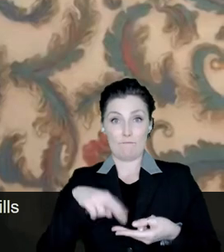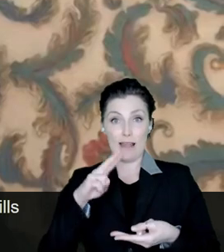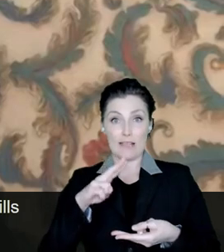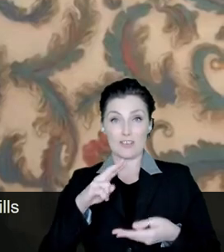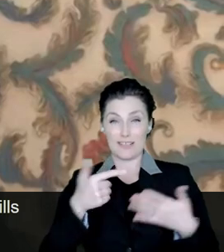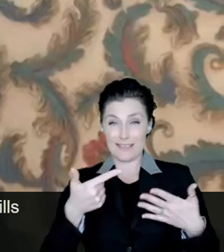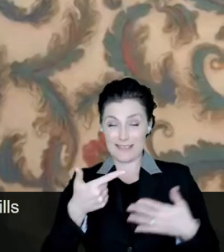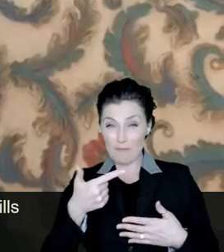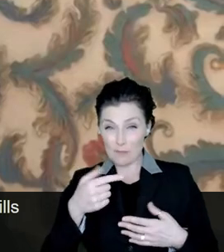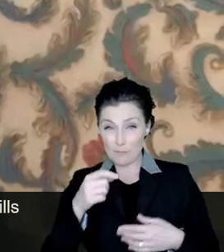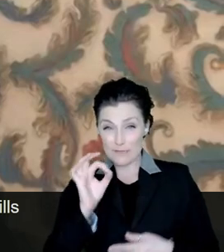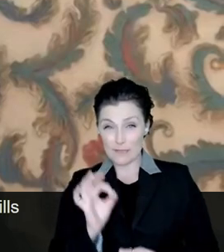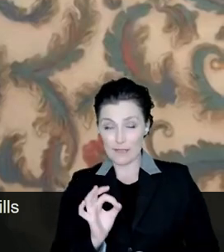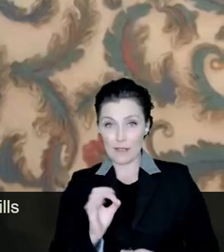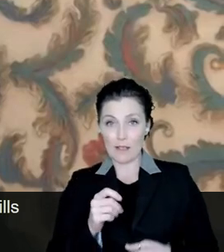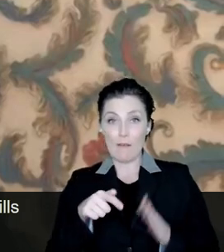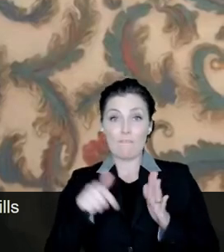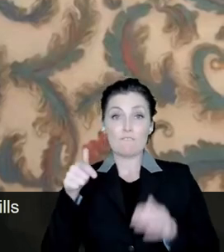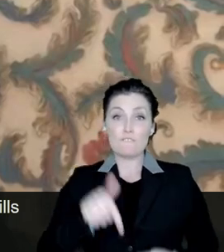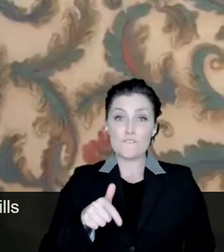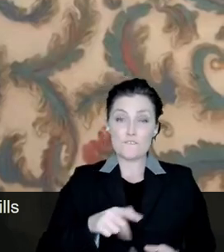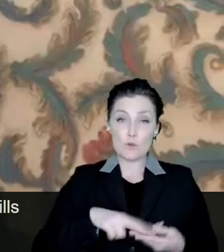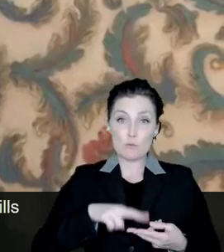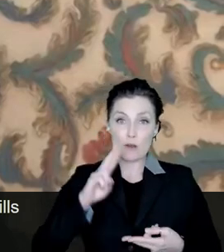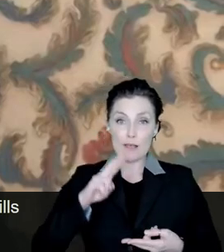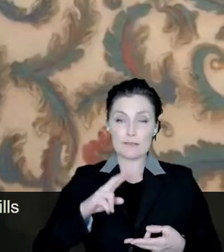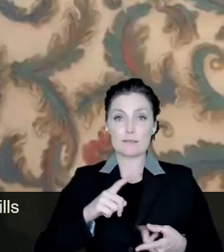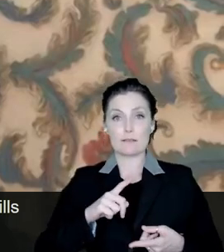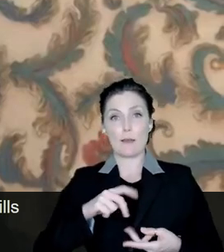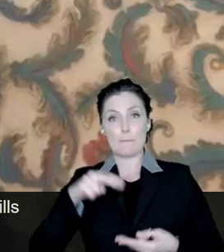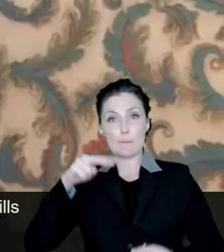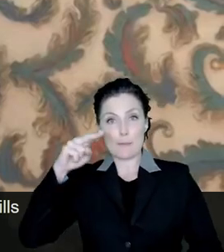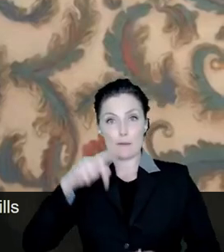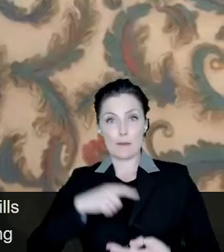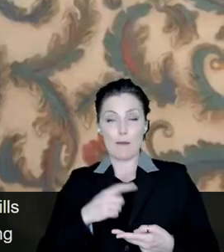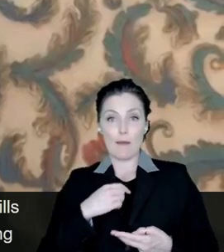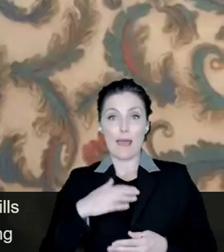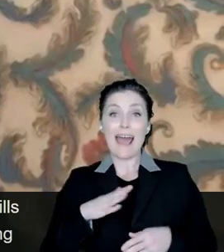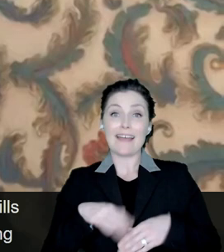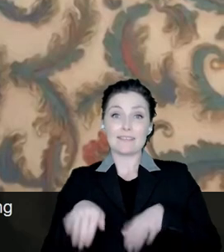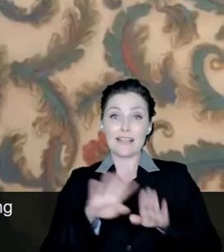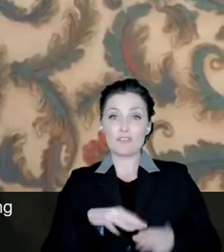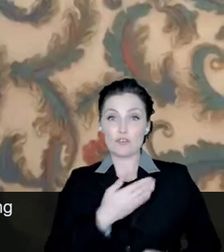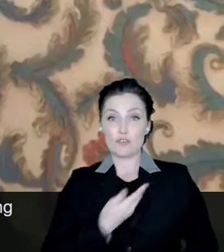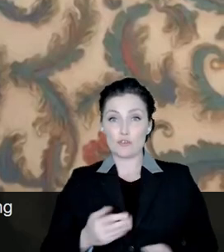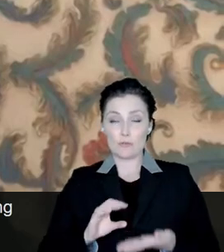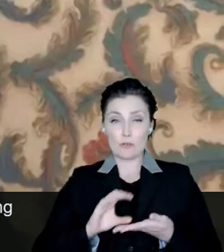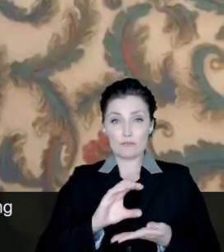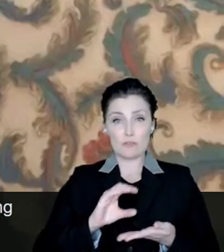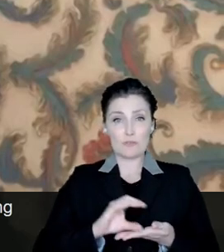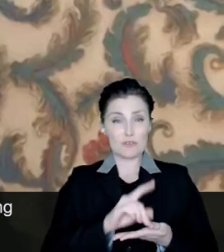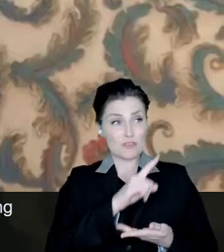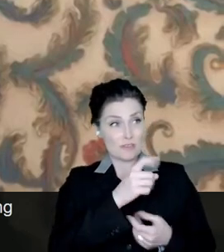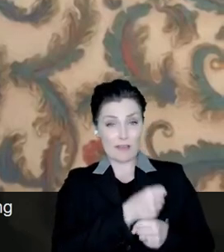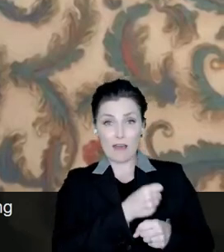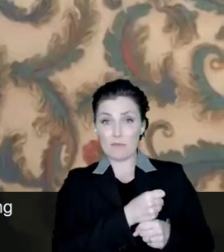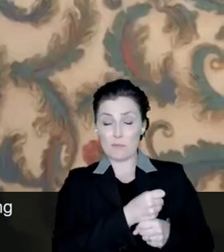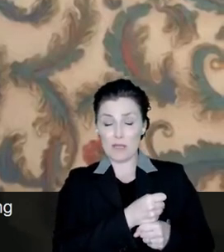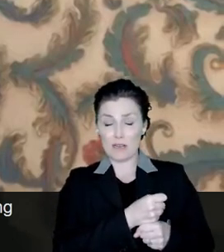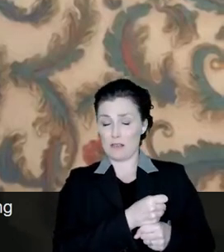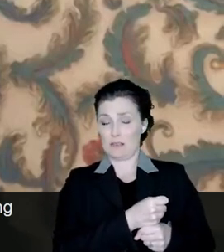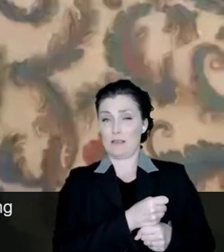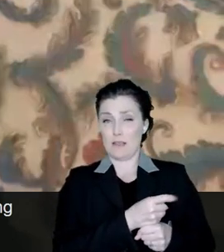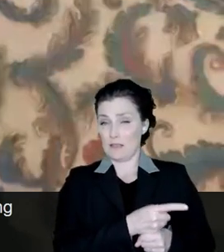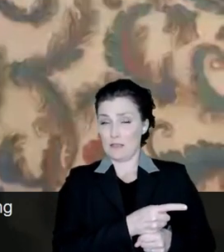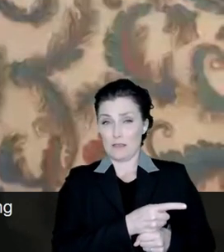Fuel prices going up, and the national insurance contributions that the government disgustingly refuses to postpone,